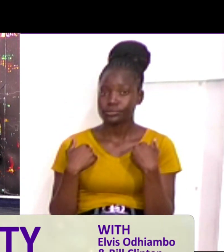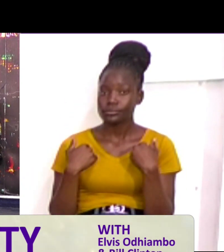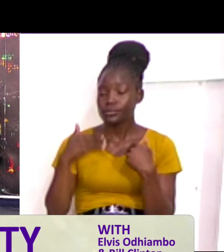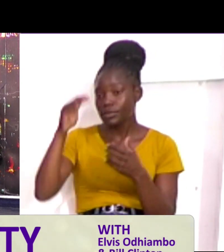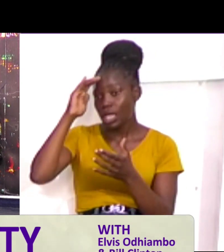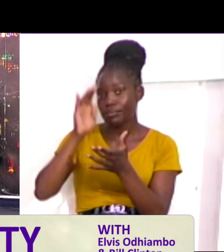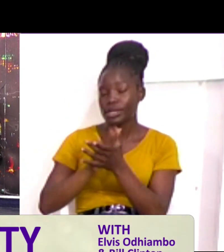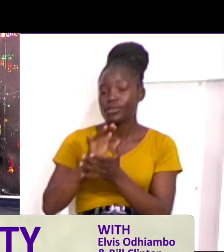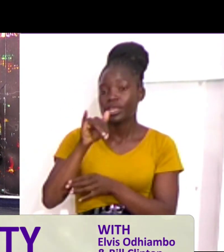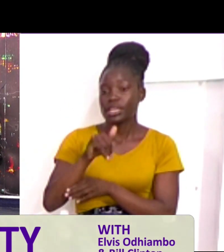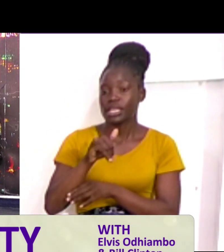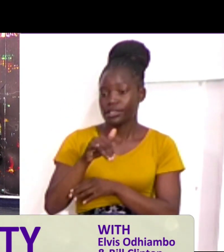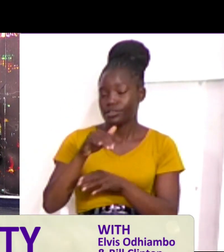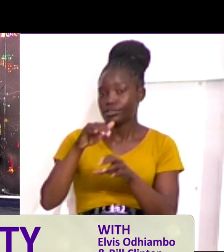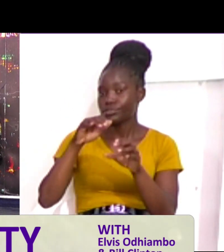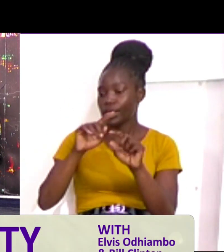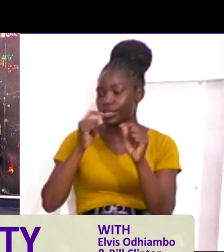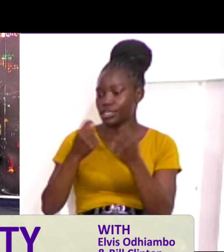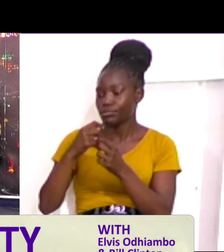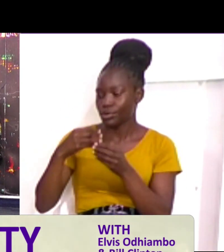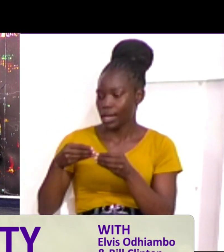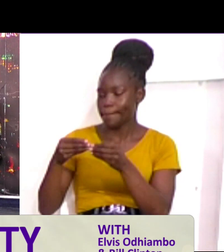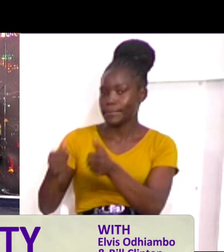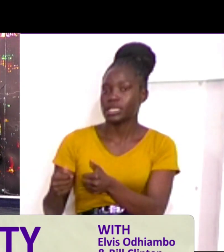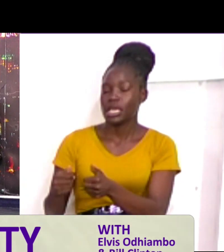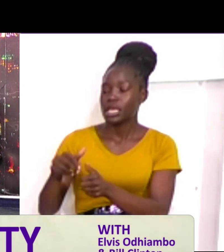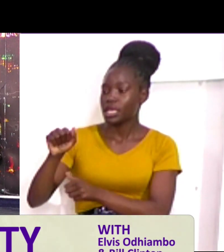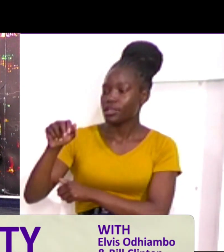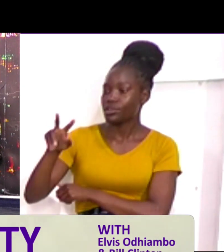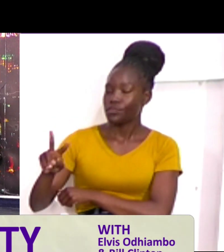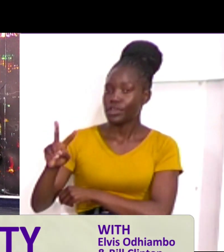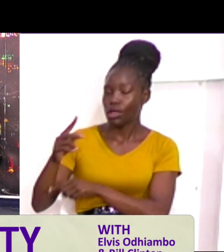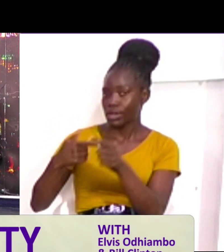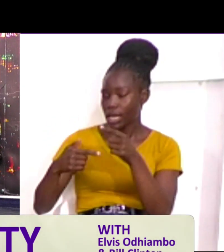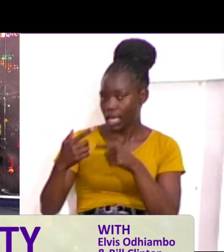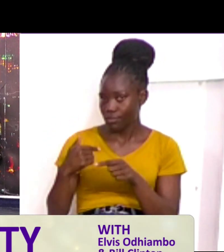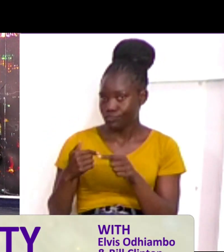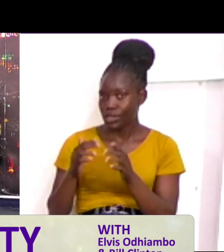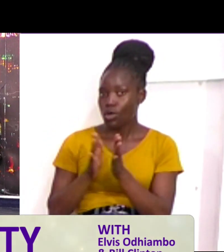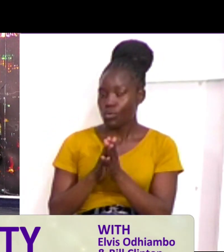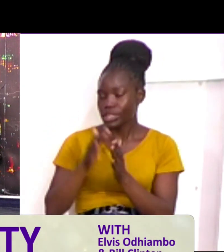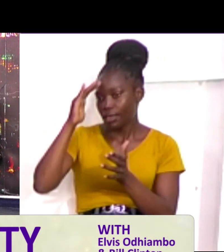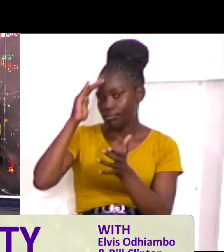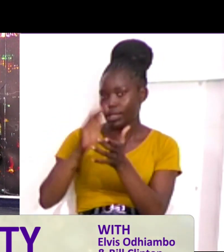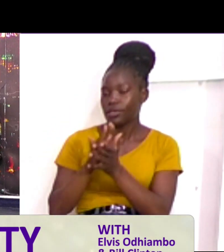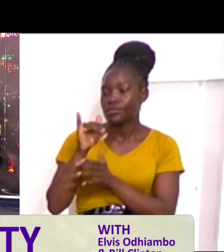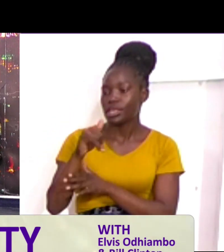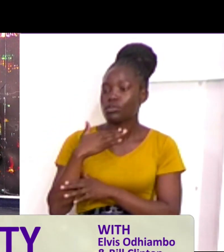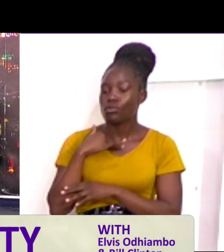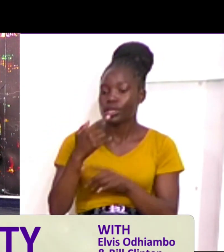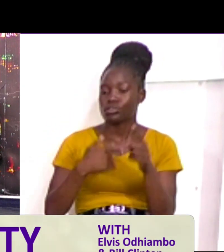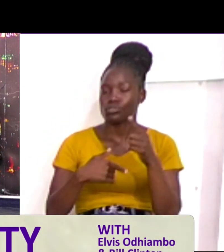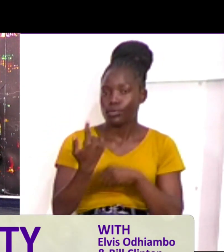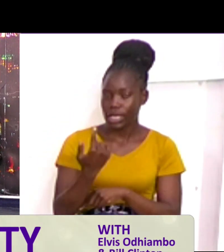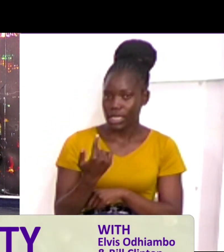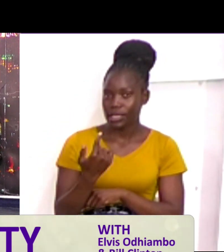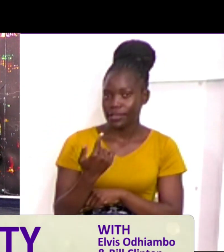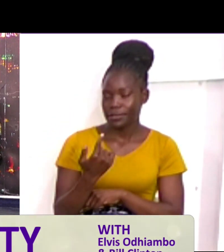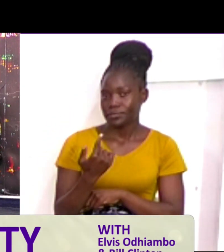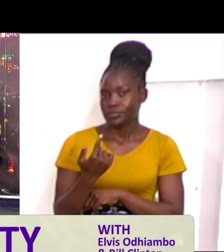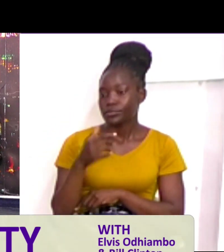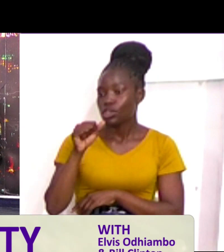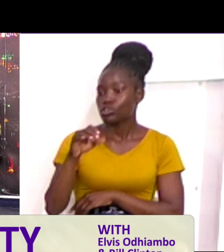that this team we are going to beat them, and Aston Villa will come with that belief that we want to win at least